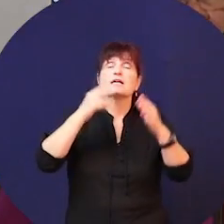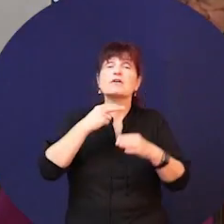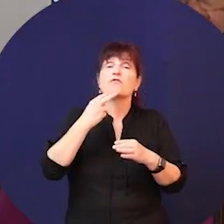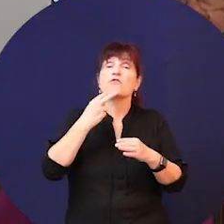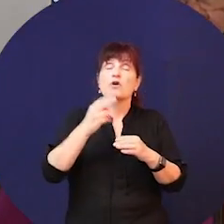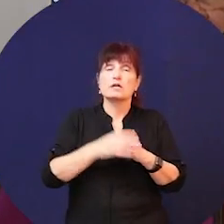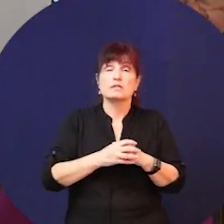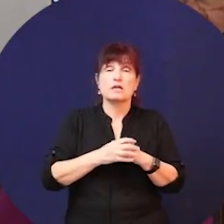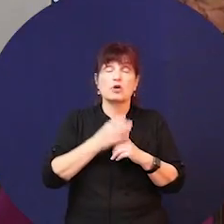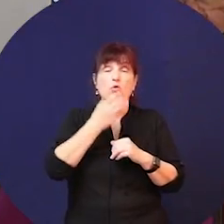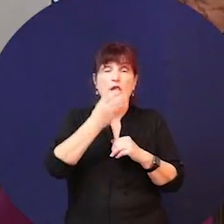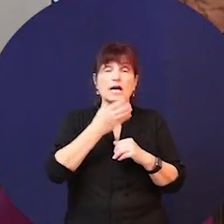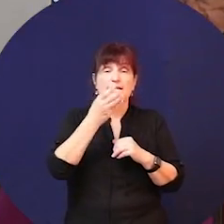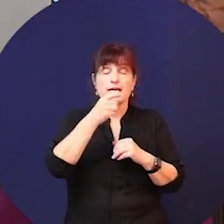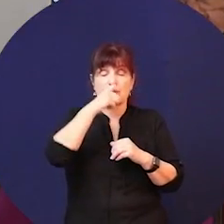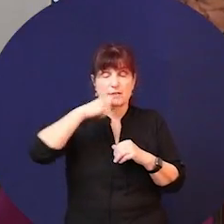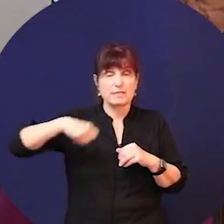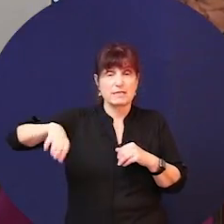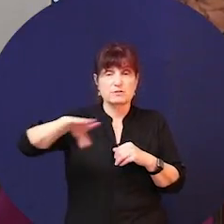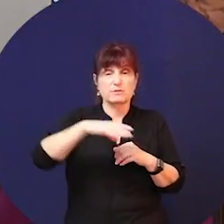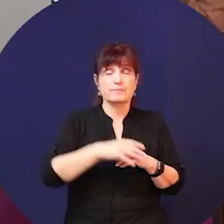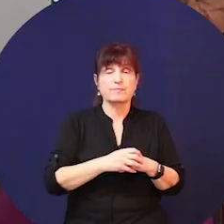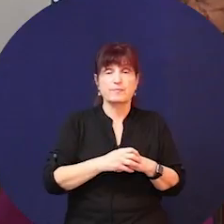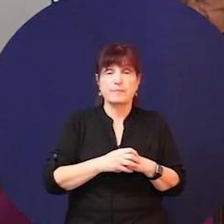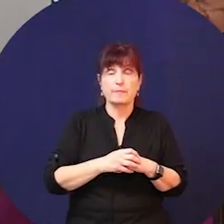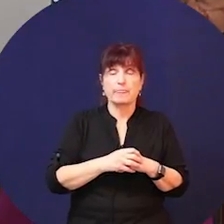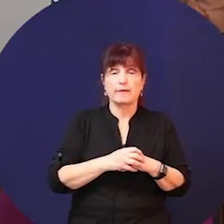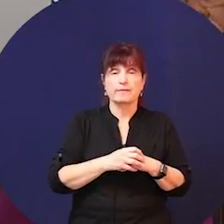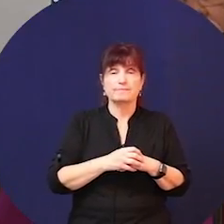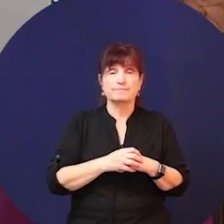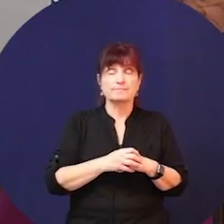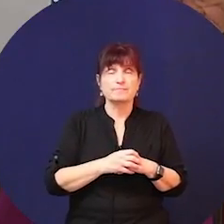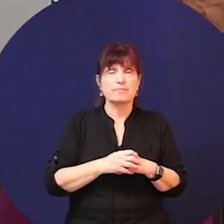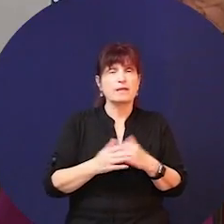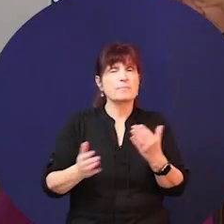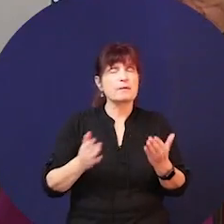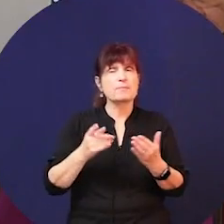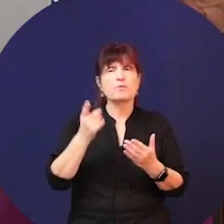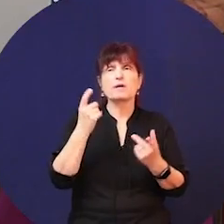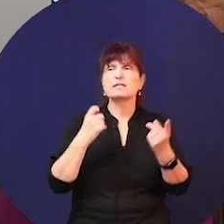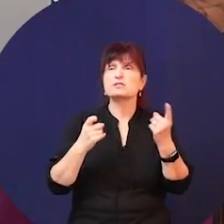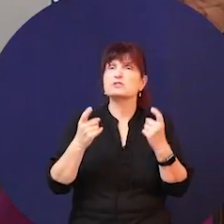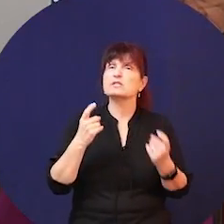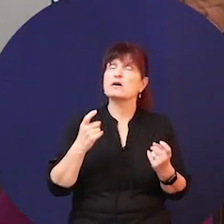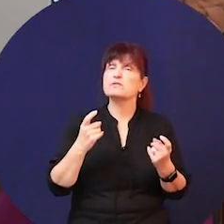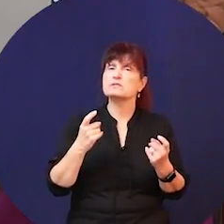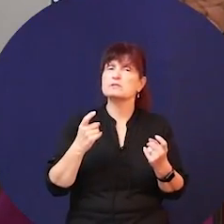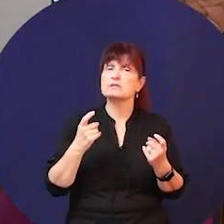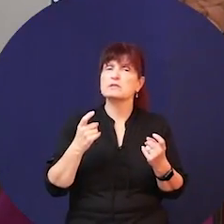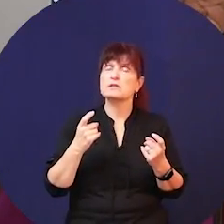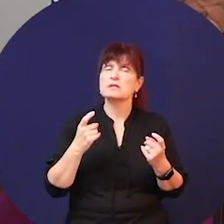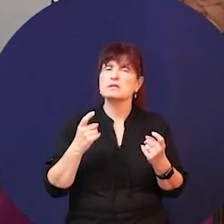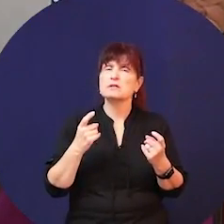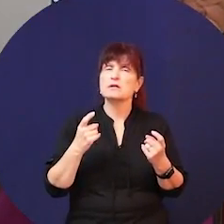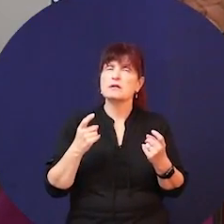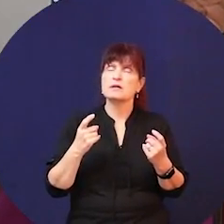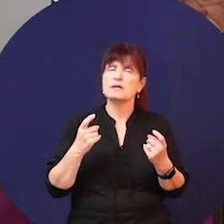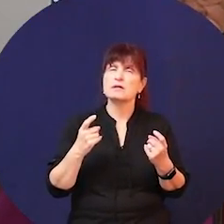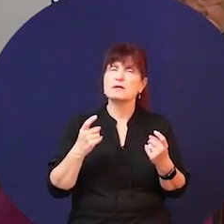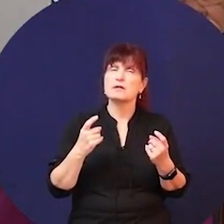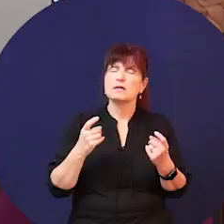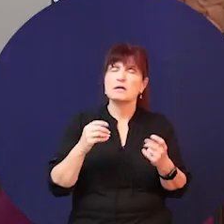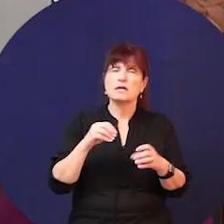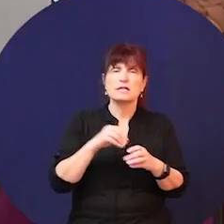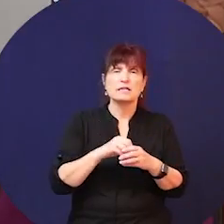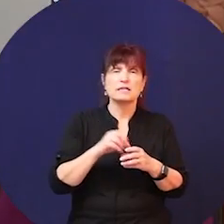one crying out in the desert. We may ask ourselves the question, so in this